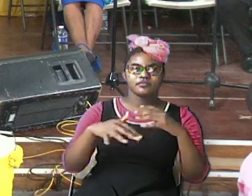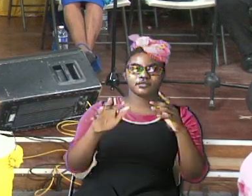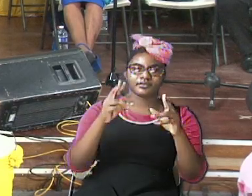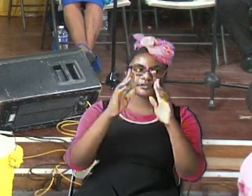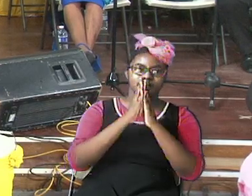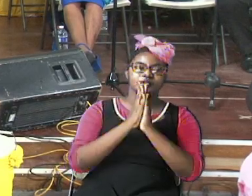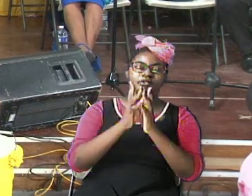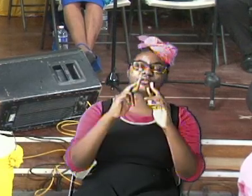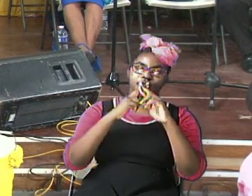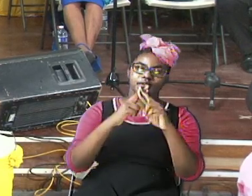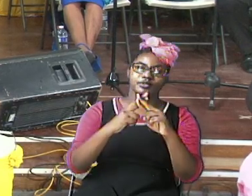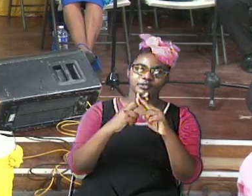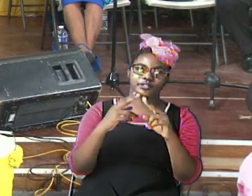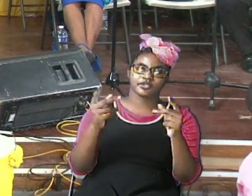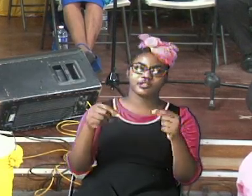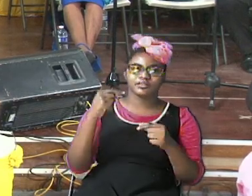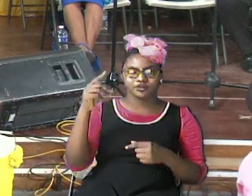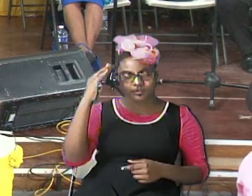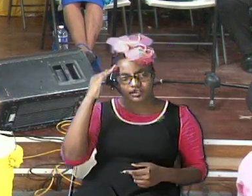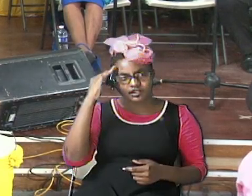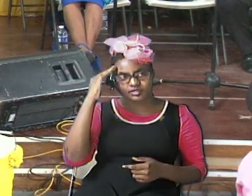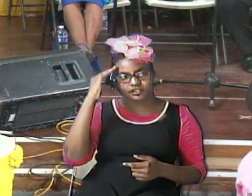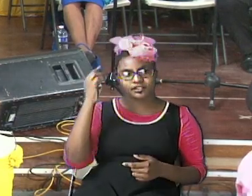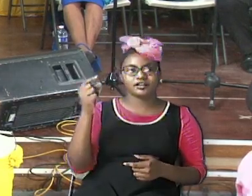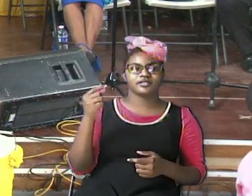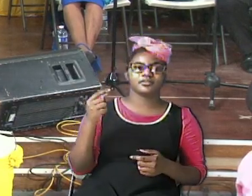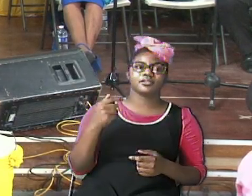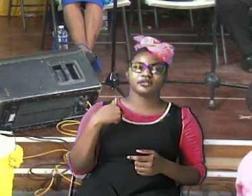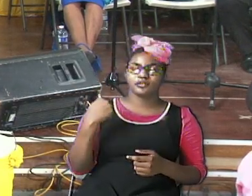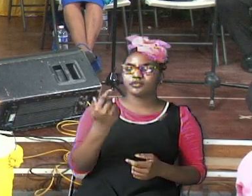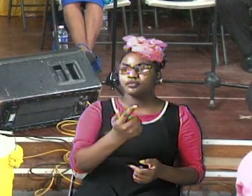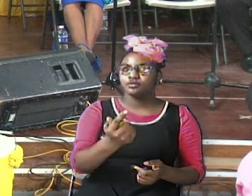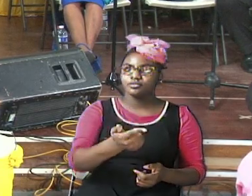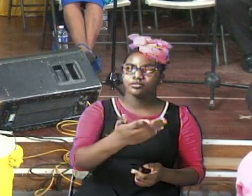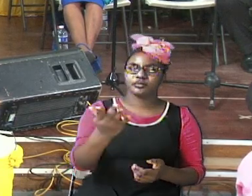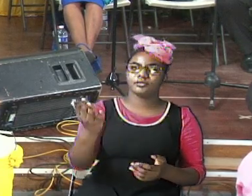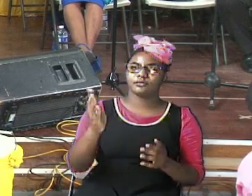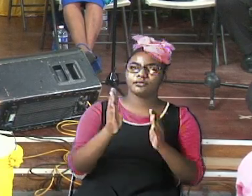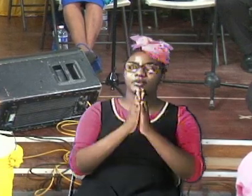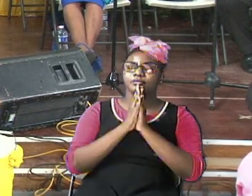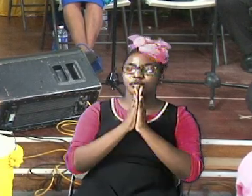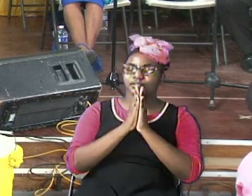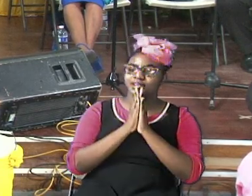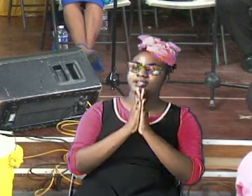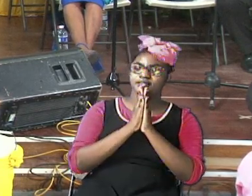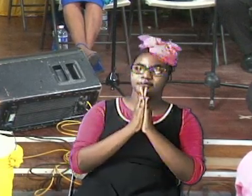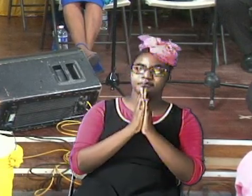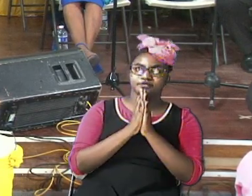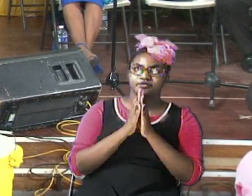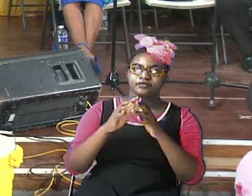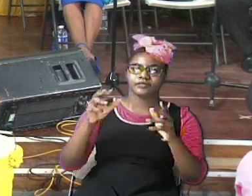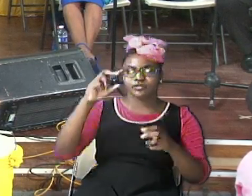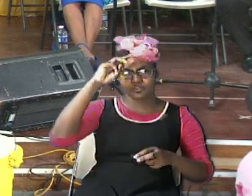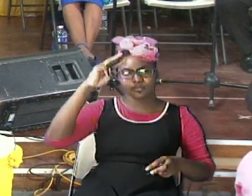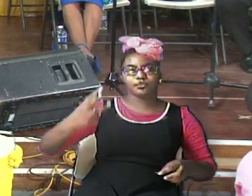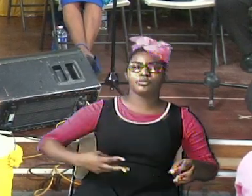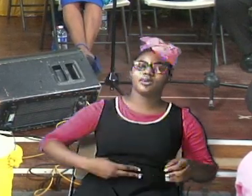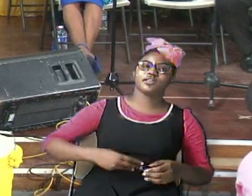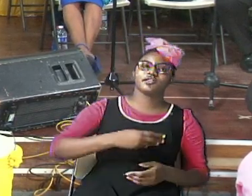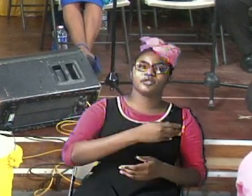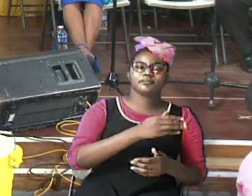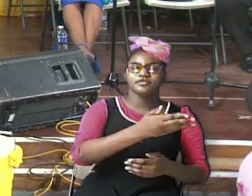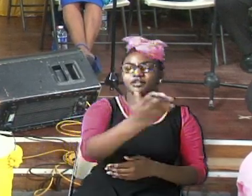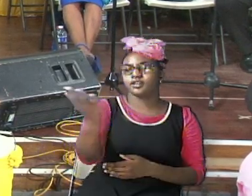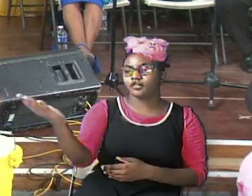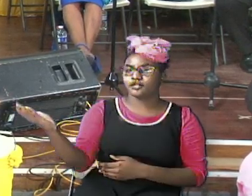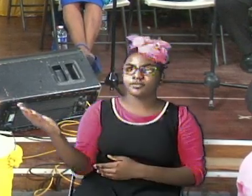we understand. And for you, we are praying. But I really want to welcome all of you. Amen. The saints of this